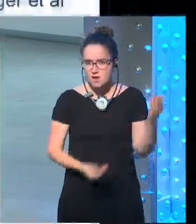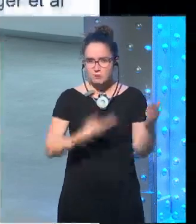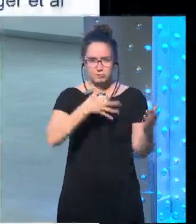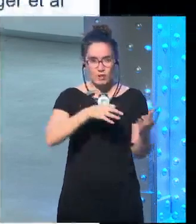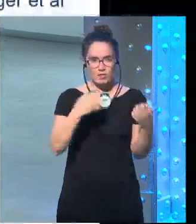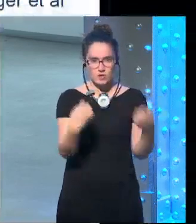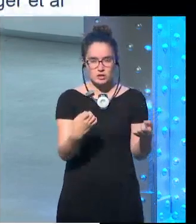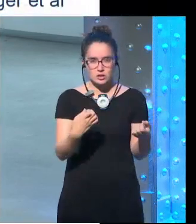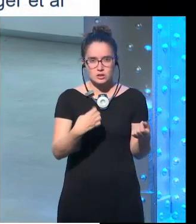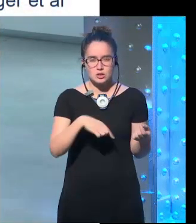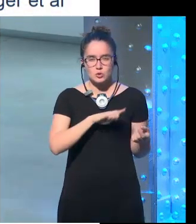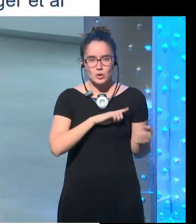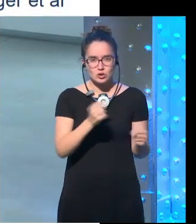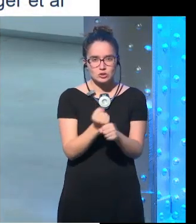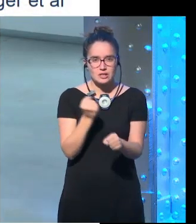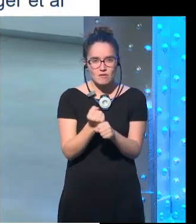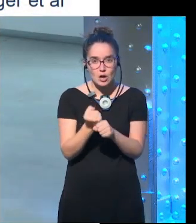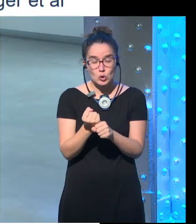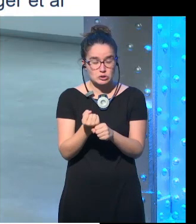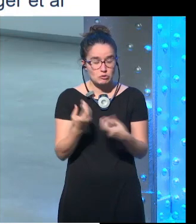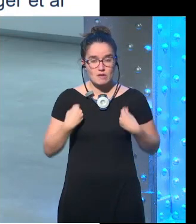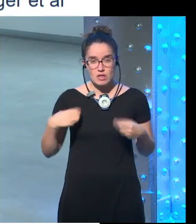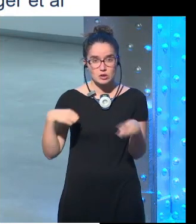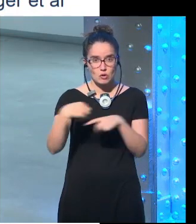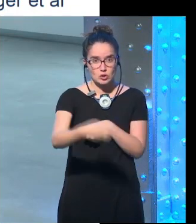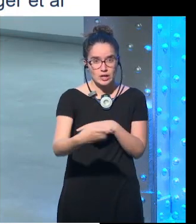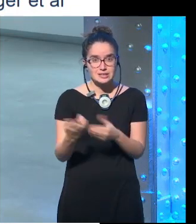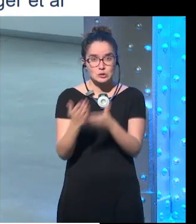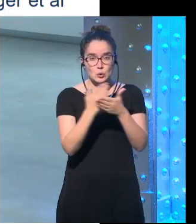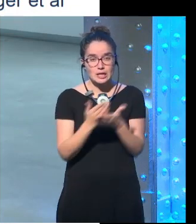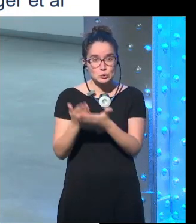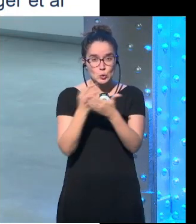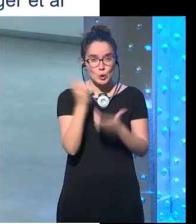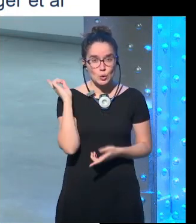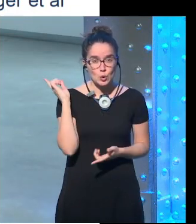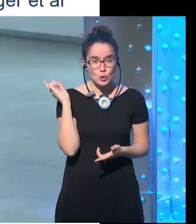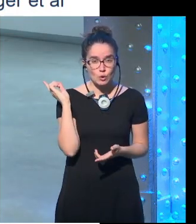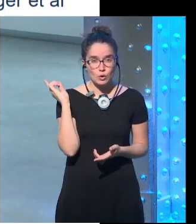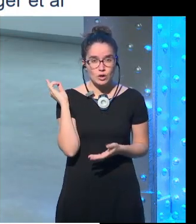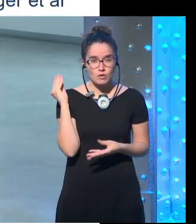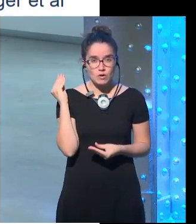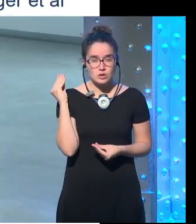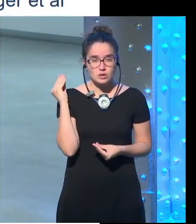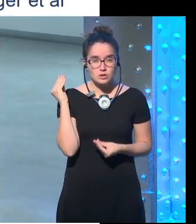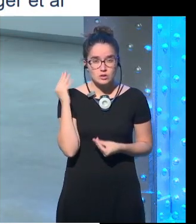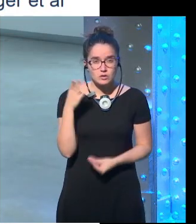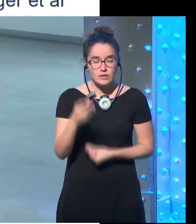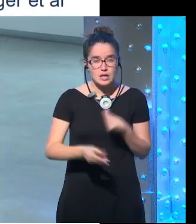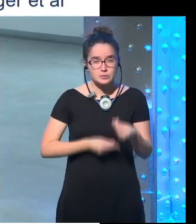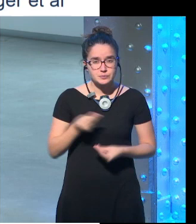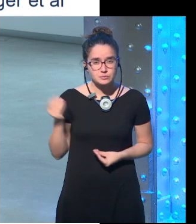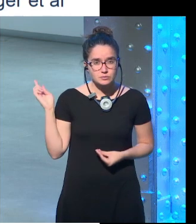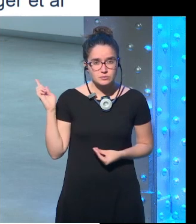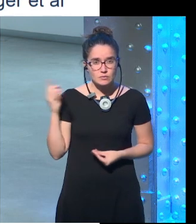daily jobs. This is a study of Israeli judges and their decision making during the